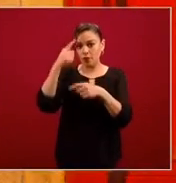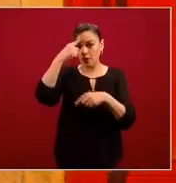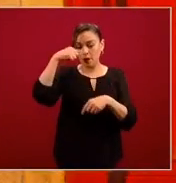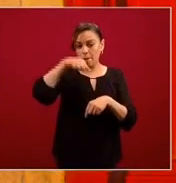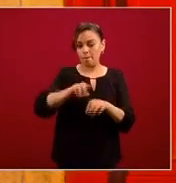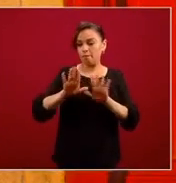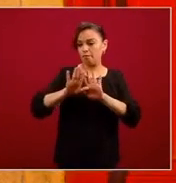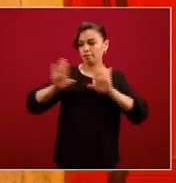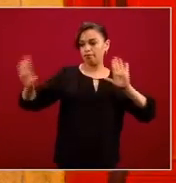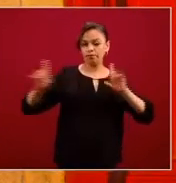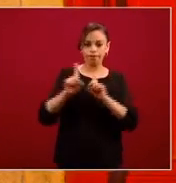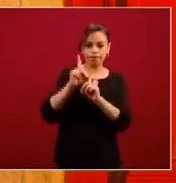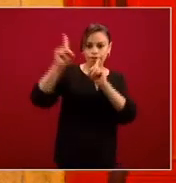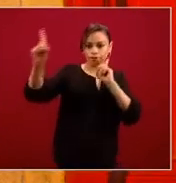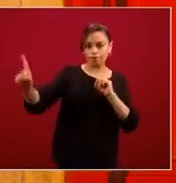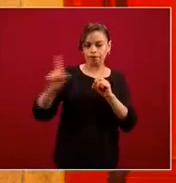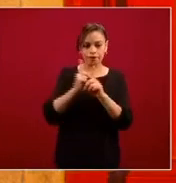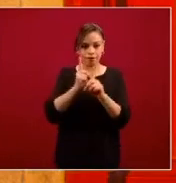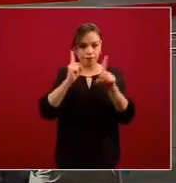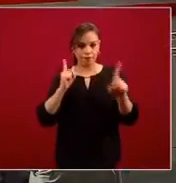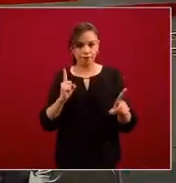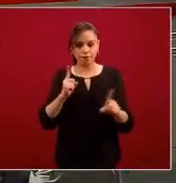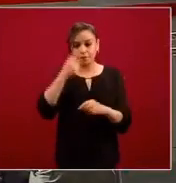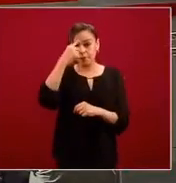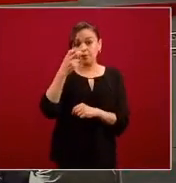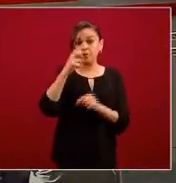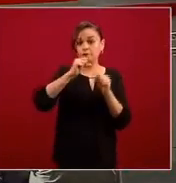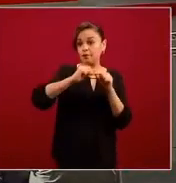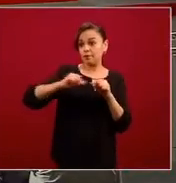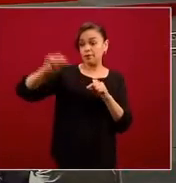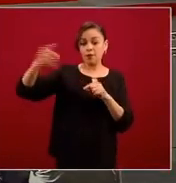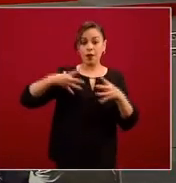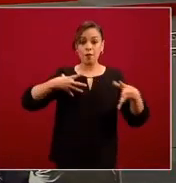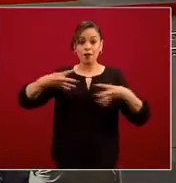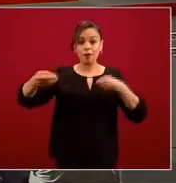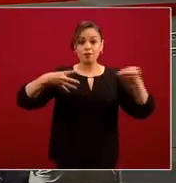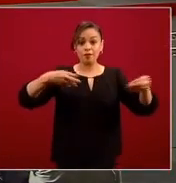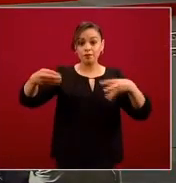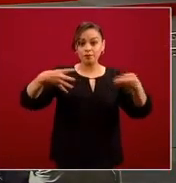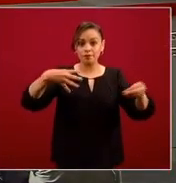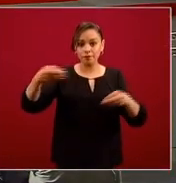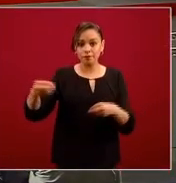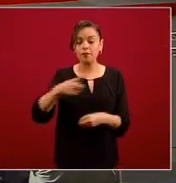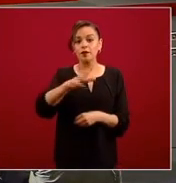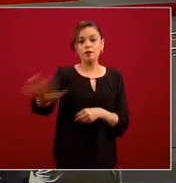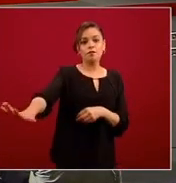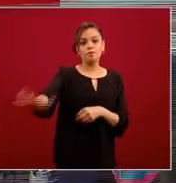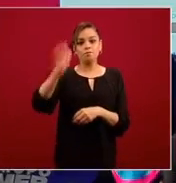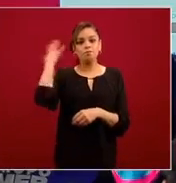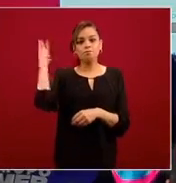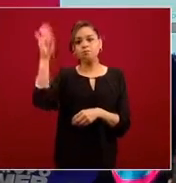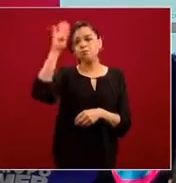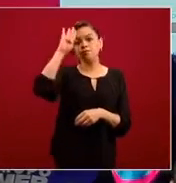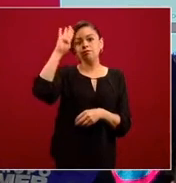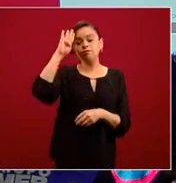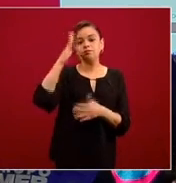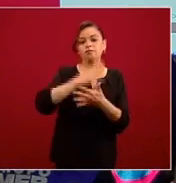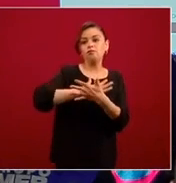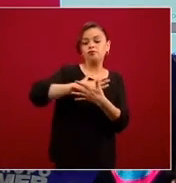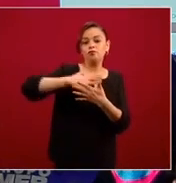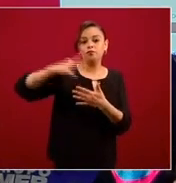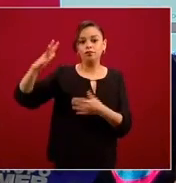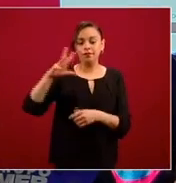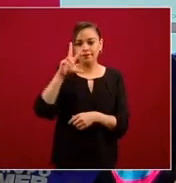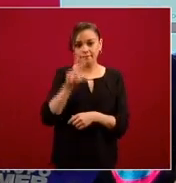that everyone is complying with the safe distance measures and the massive mitigation measures in order